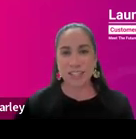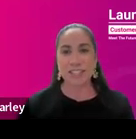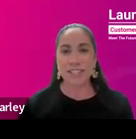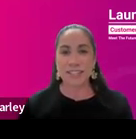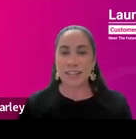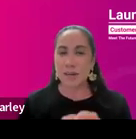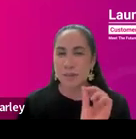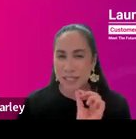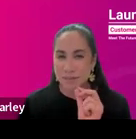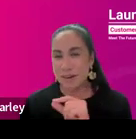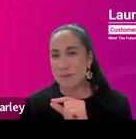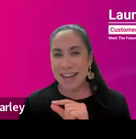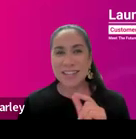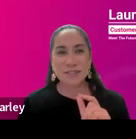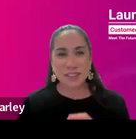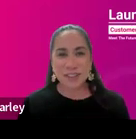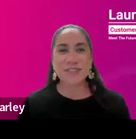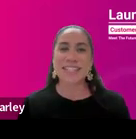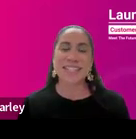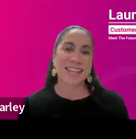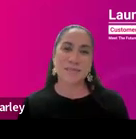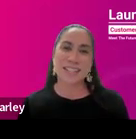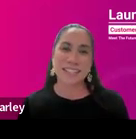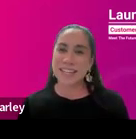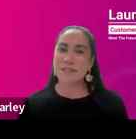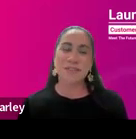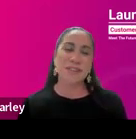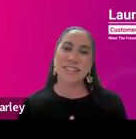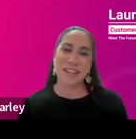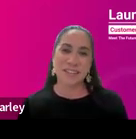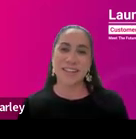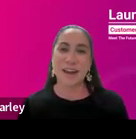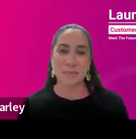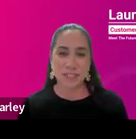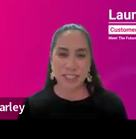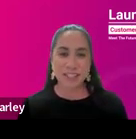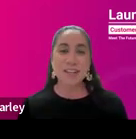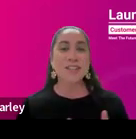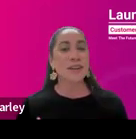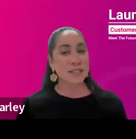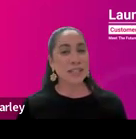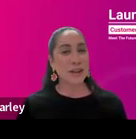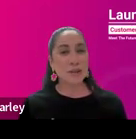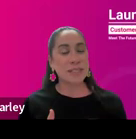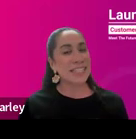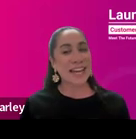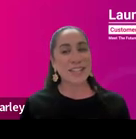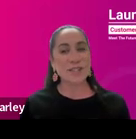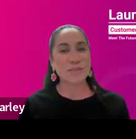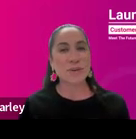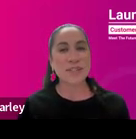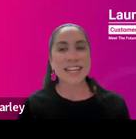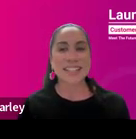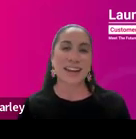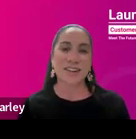these challenges. But please bear in mind that for a lot of these teams, this is their first ever time pitching. So as we go, please add